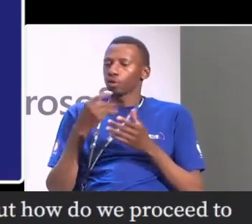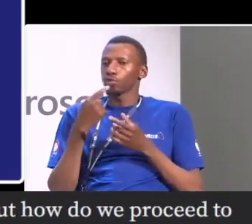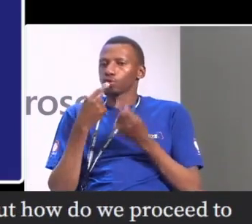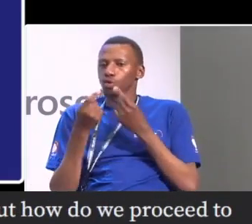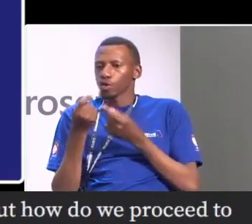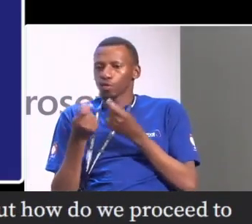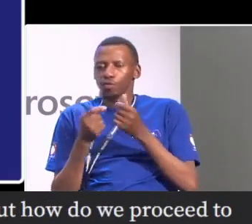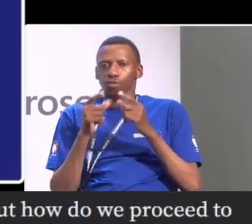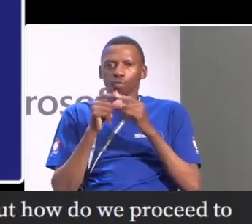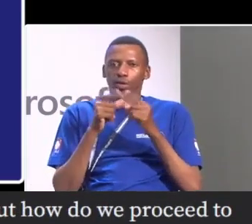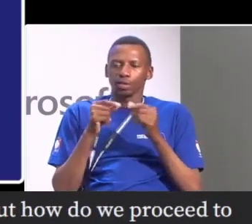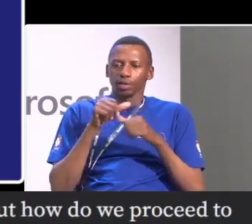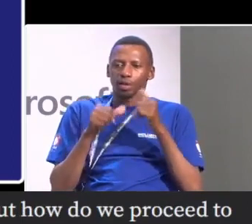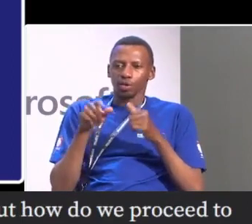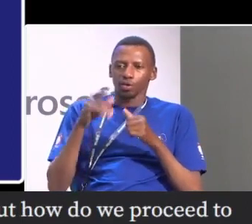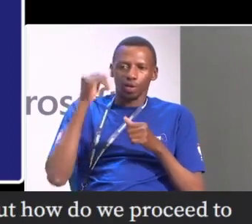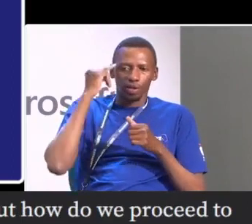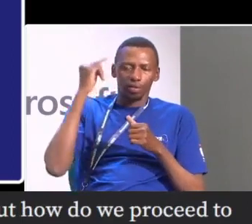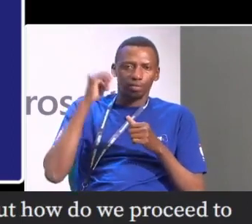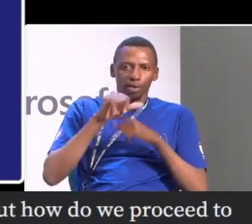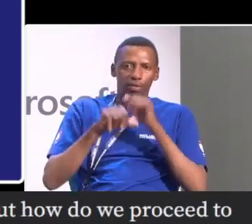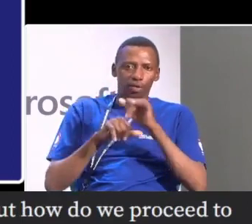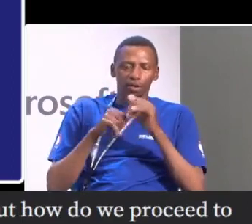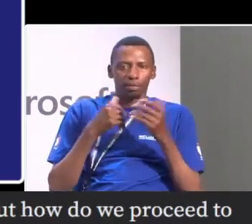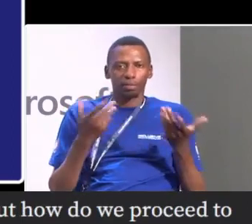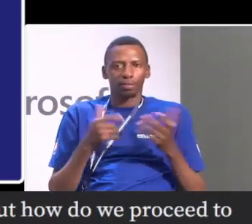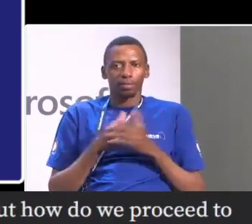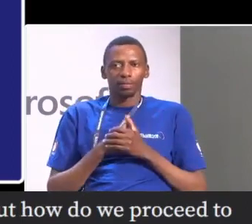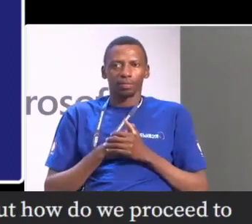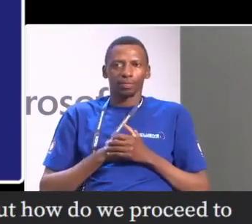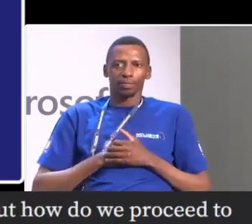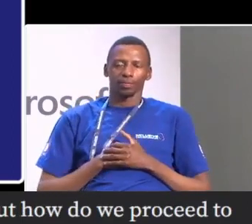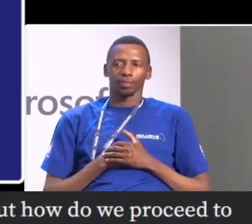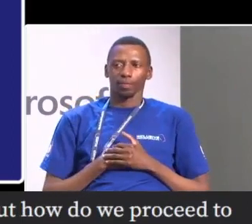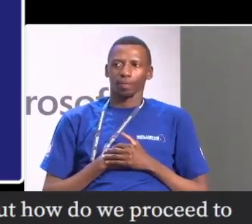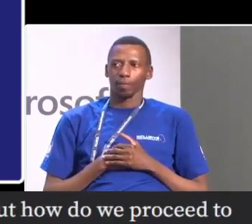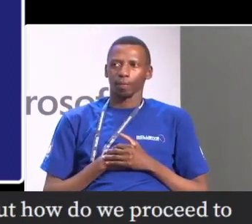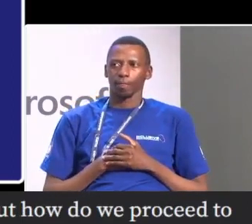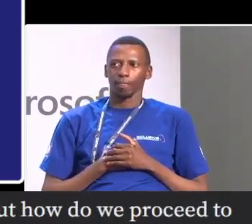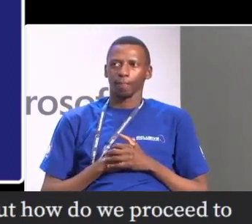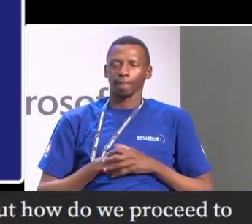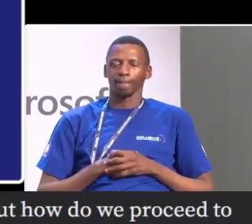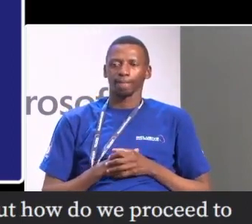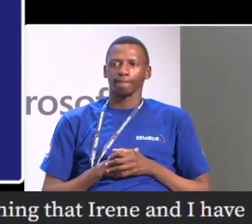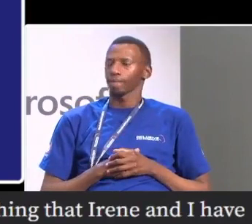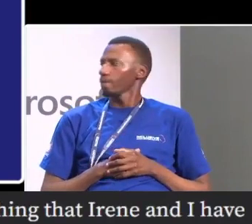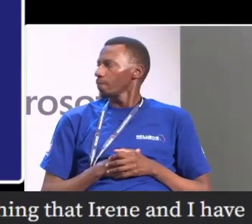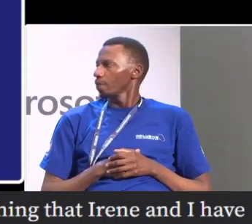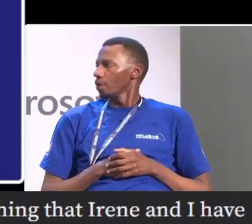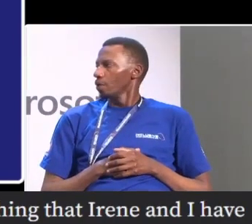about what your thoughts about that before I jump into what the chapters are? Thank you. Can you hear me?